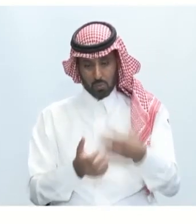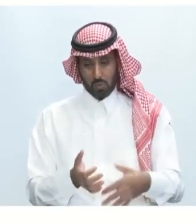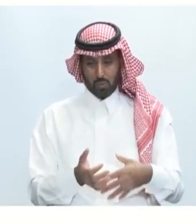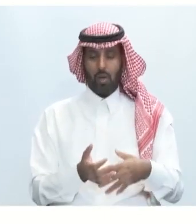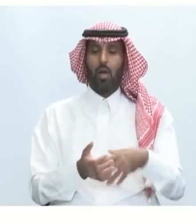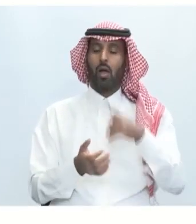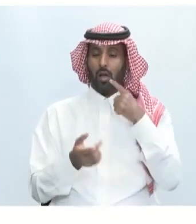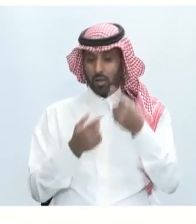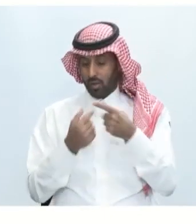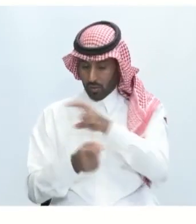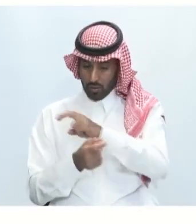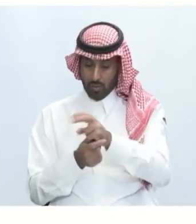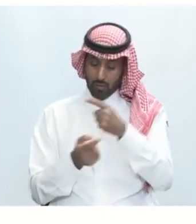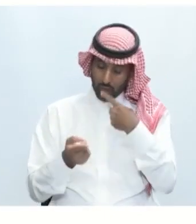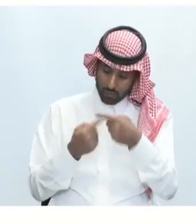kept reading the email